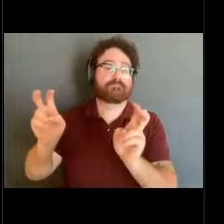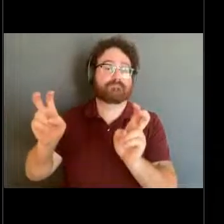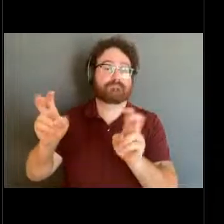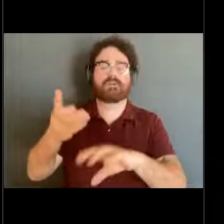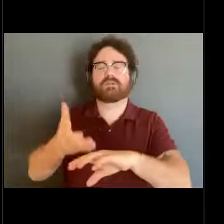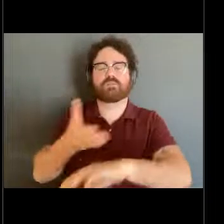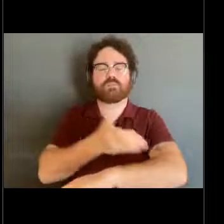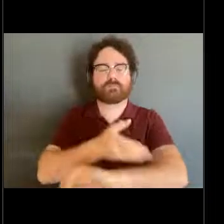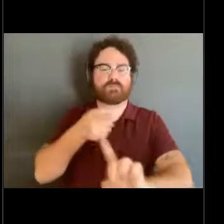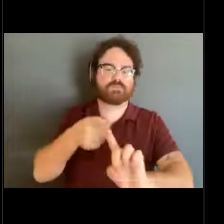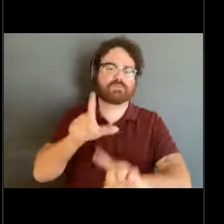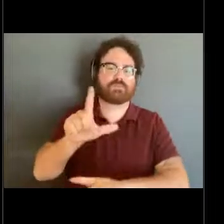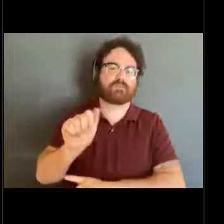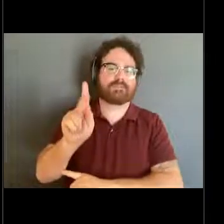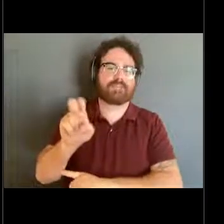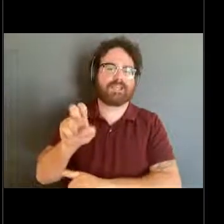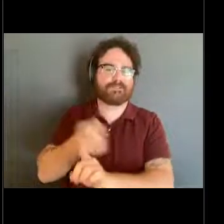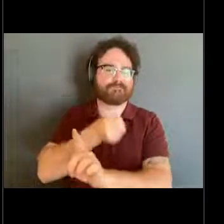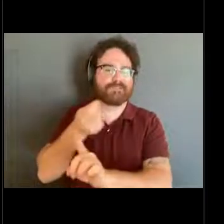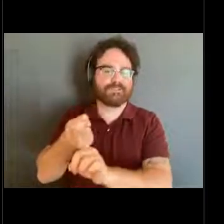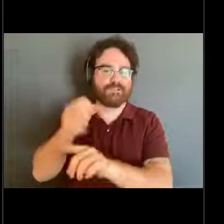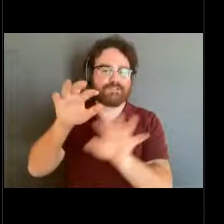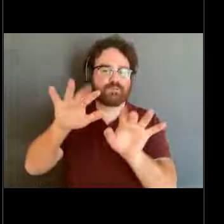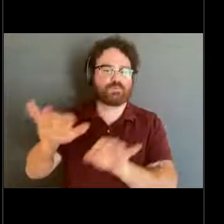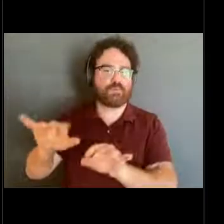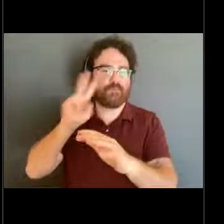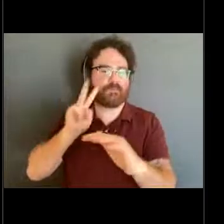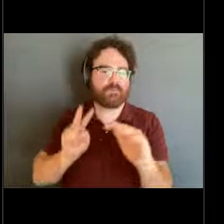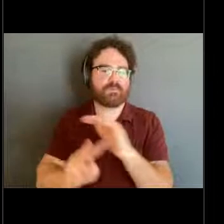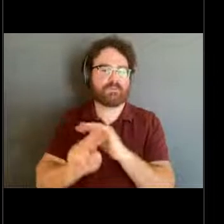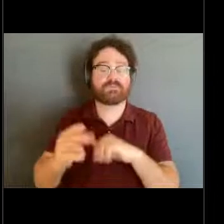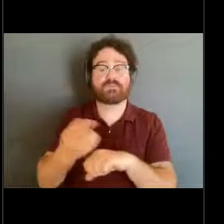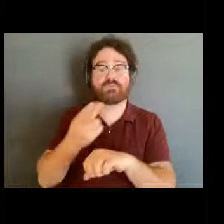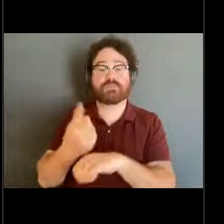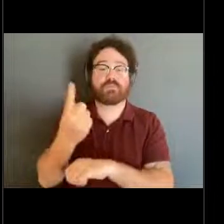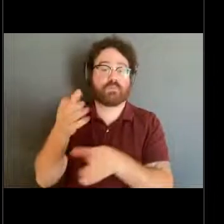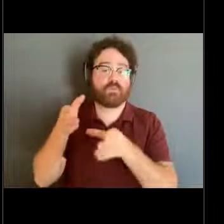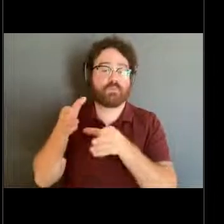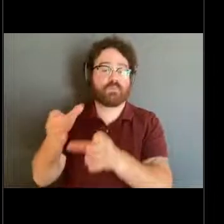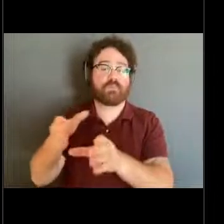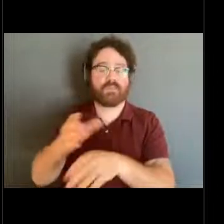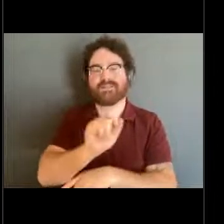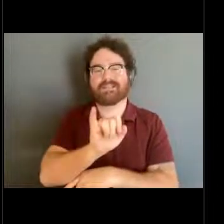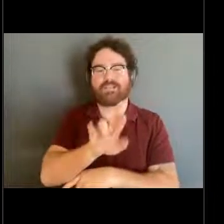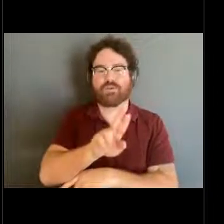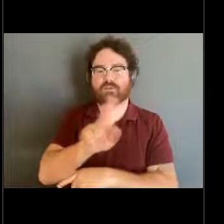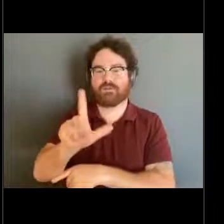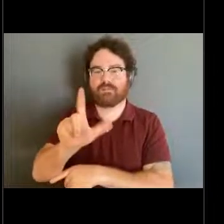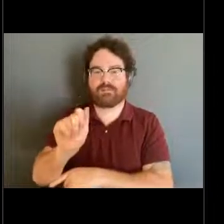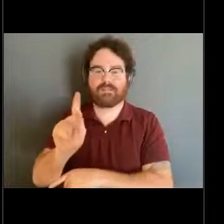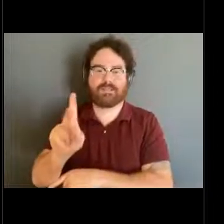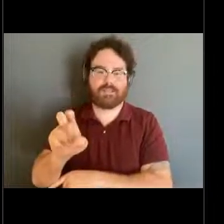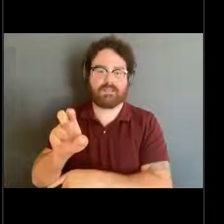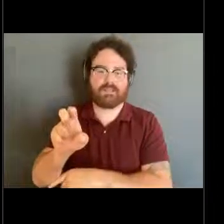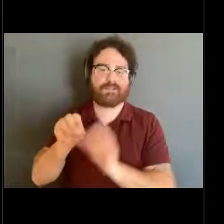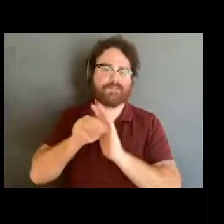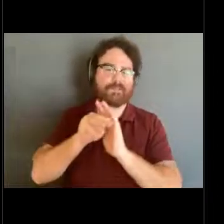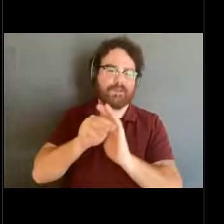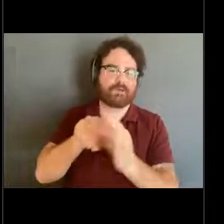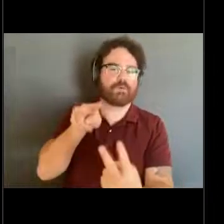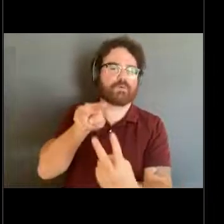to Lake Effect Snow Forecasts Using a One-Way Air-Lake Model